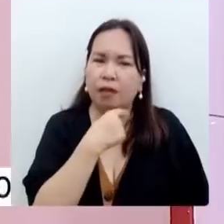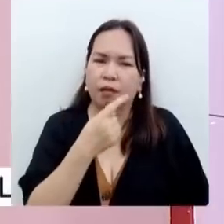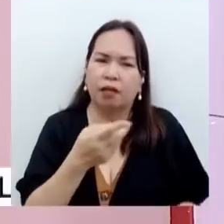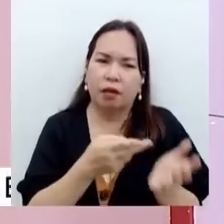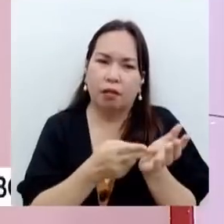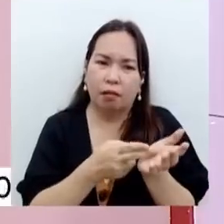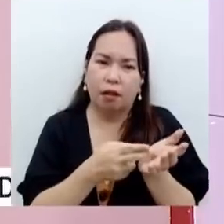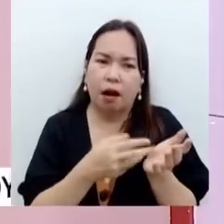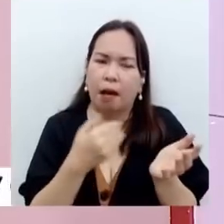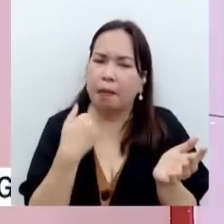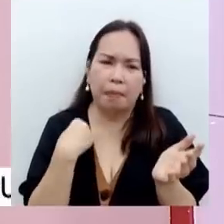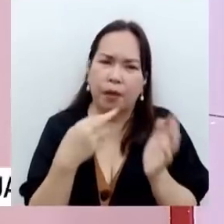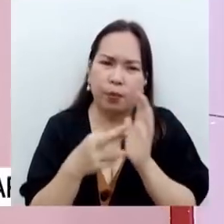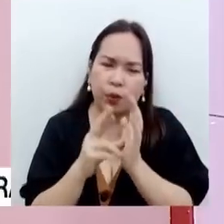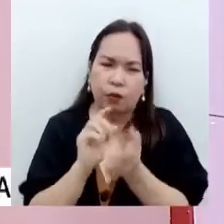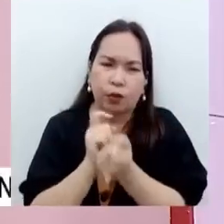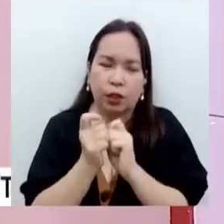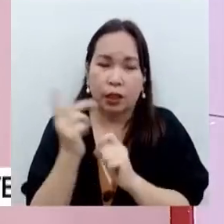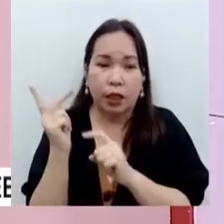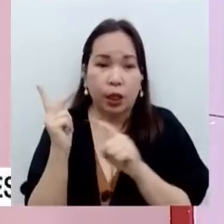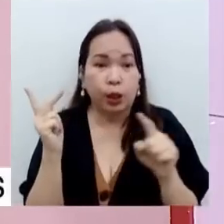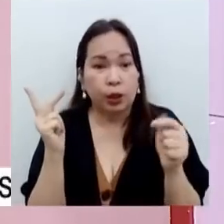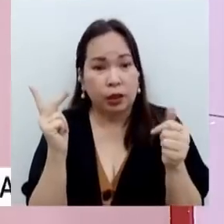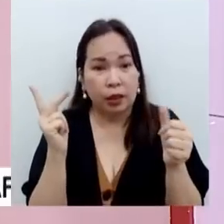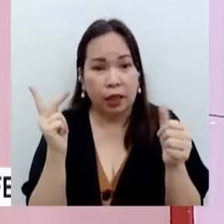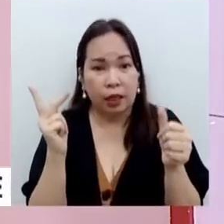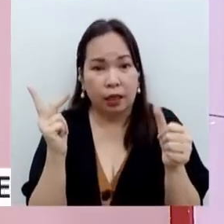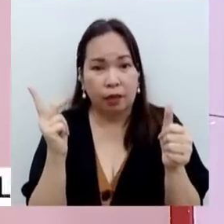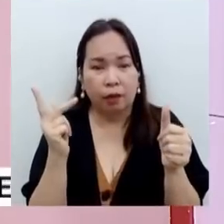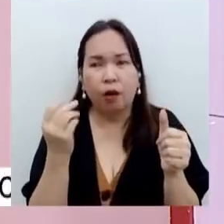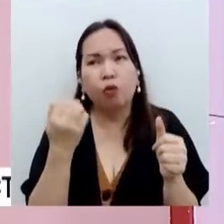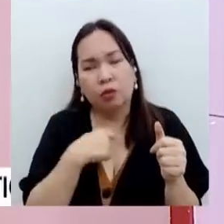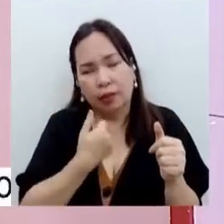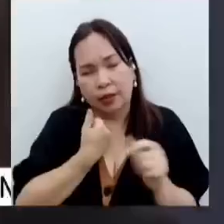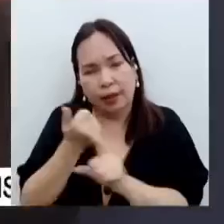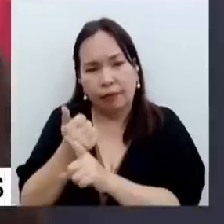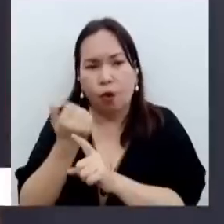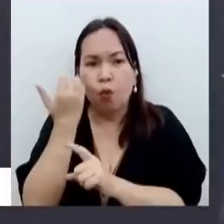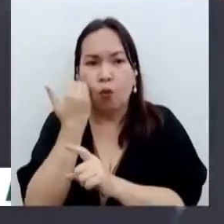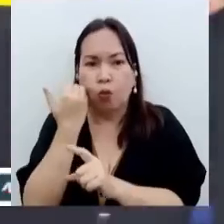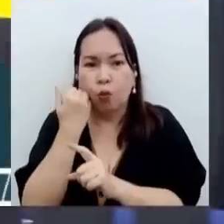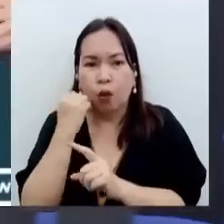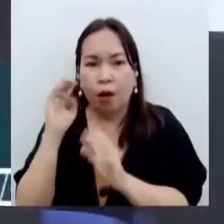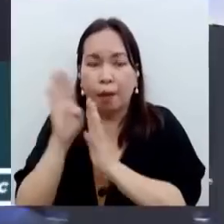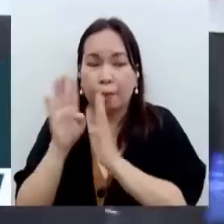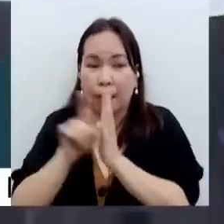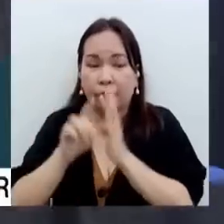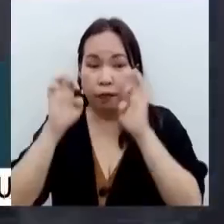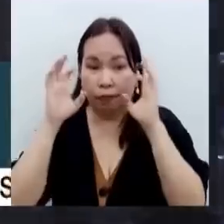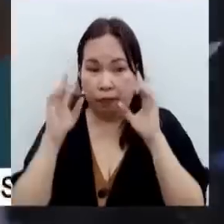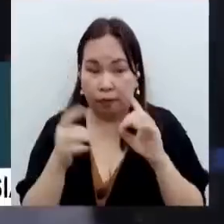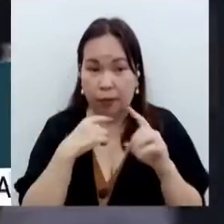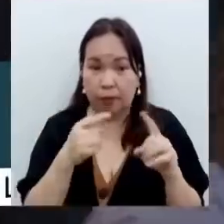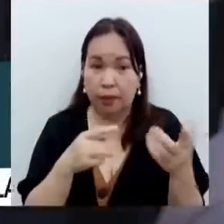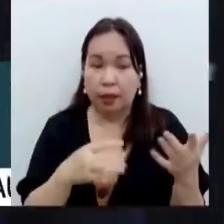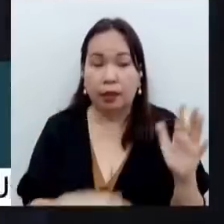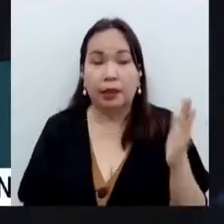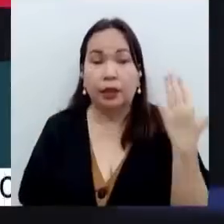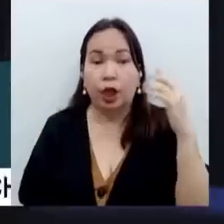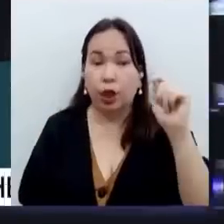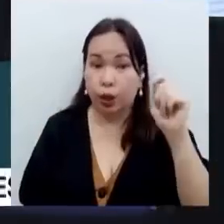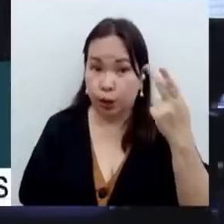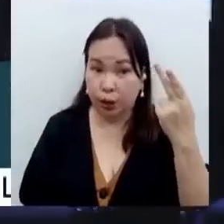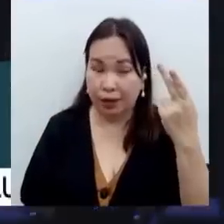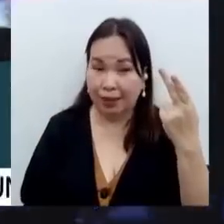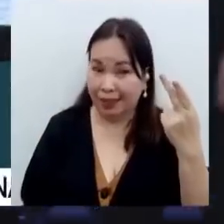K-10 curriculum, citing her lack of background in the education sector. On Thursday, the Education Department launched the